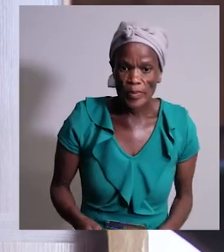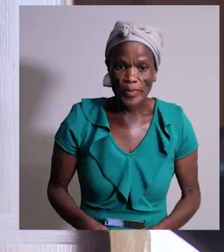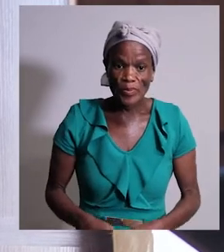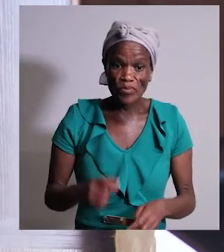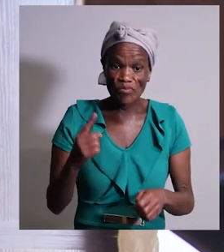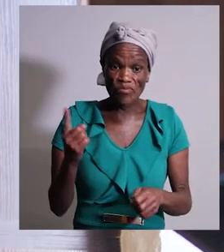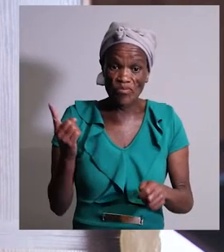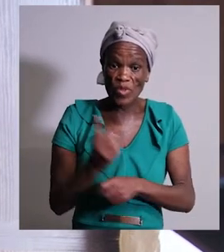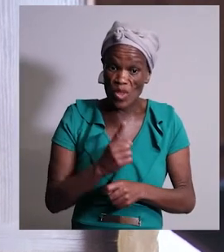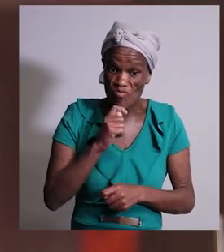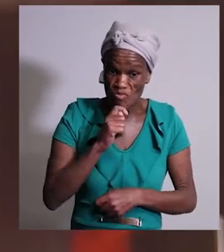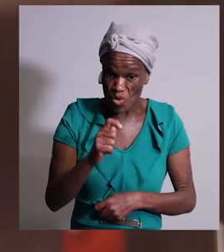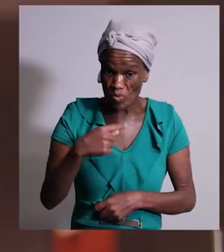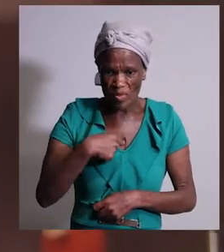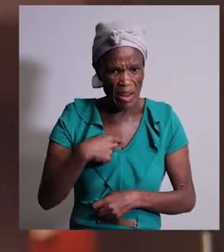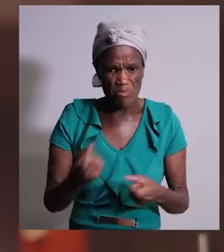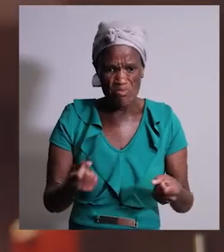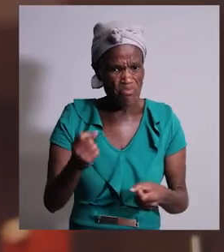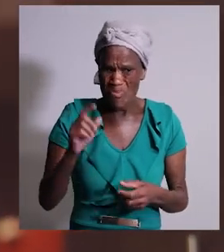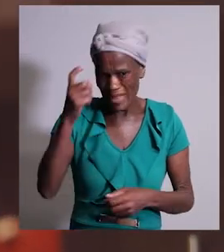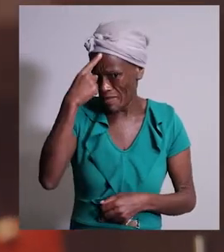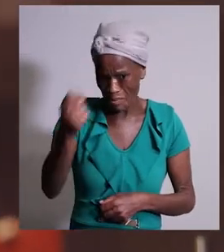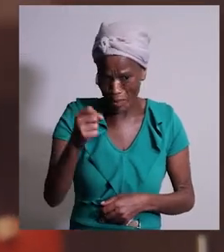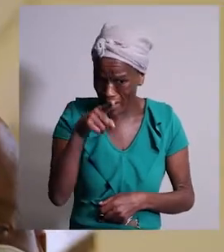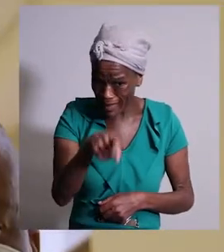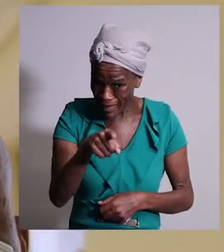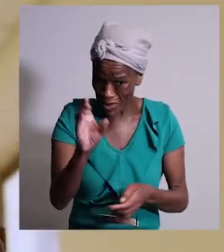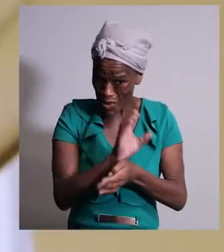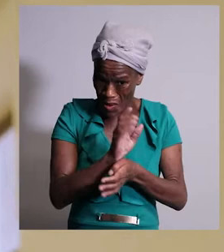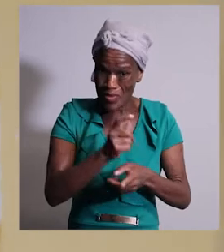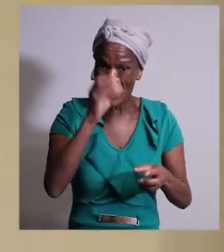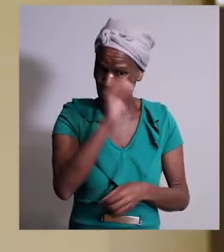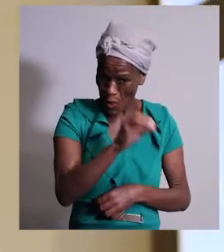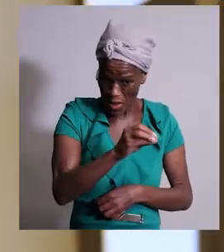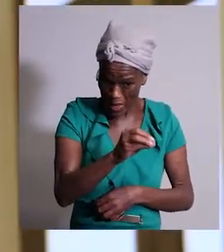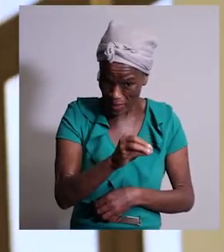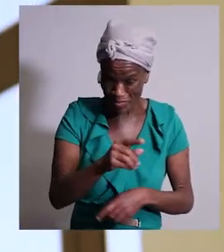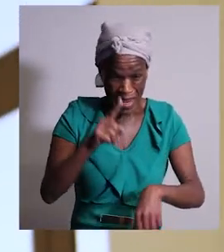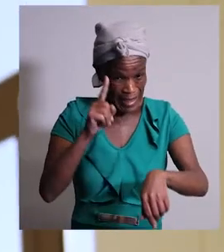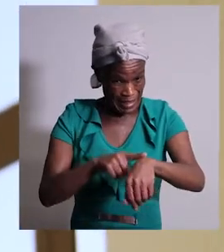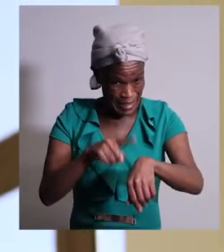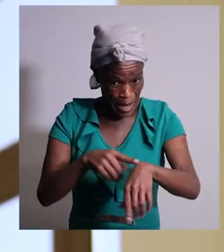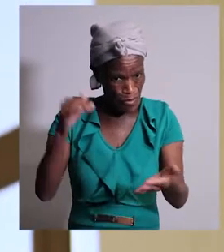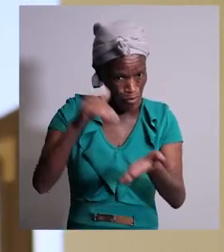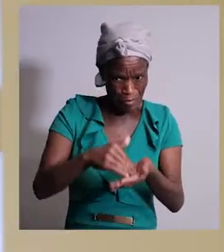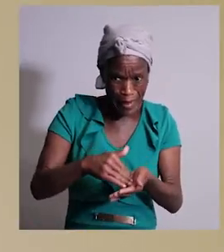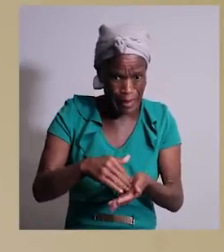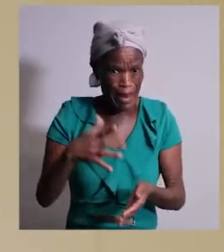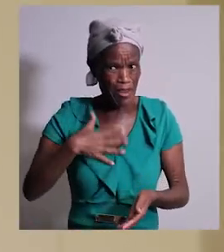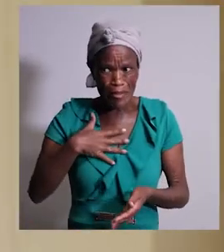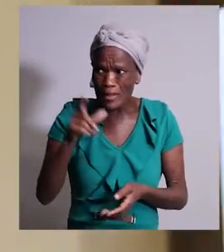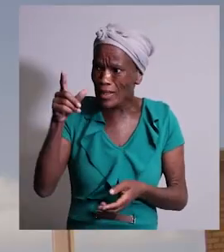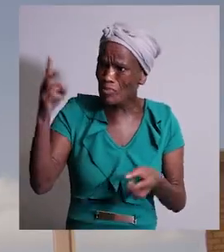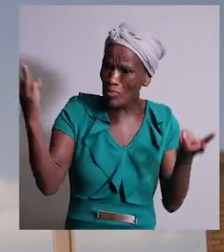in all honesty, I was one of the people that did not believe COVID existed. At the time, it seemed it was like an old man's disease.